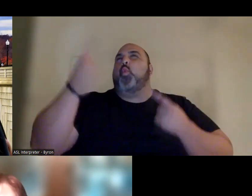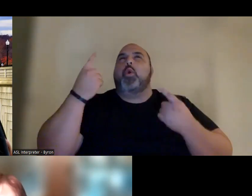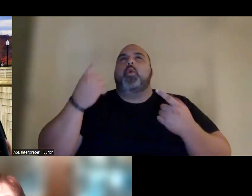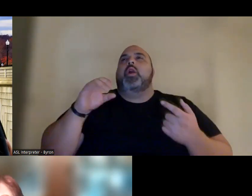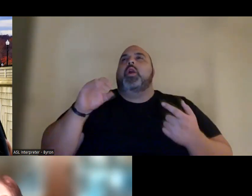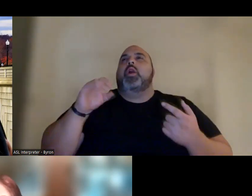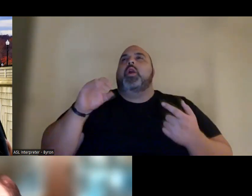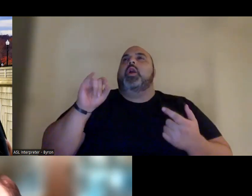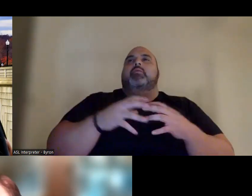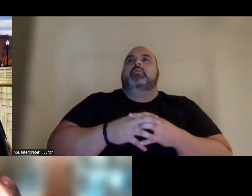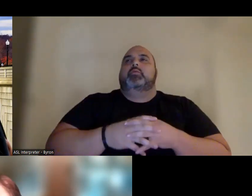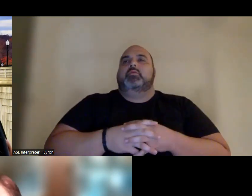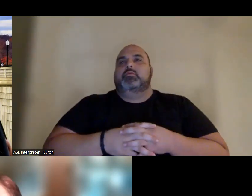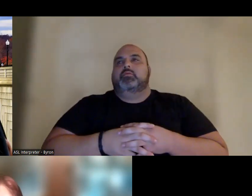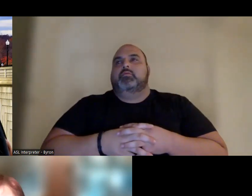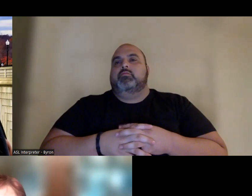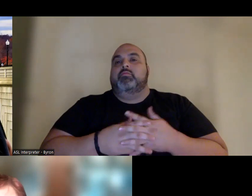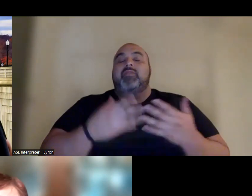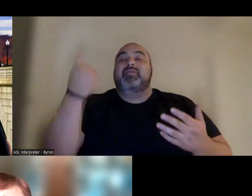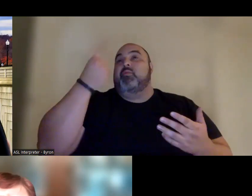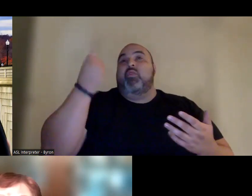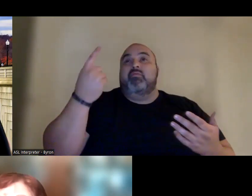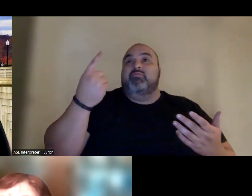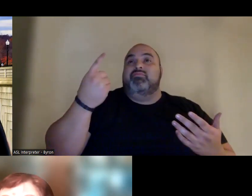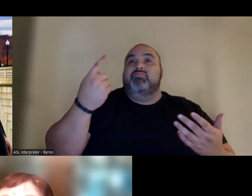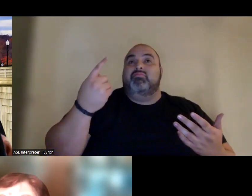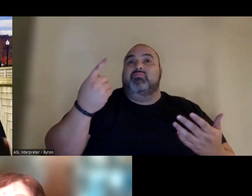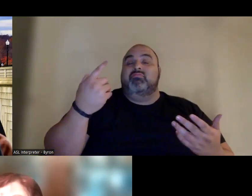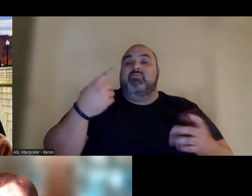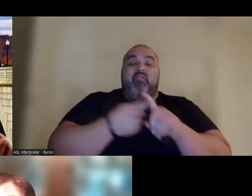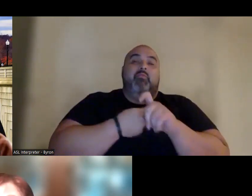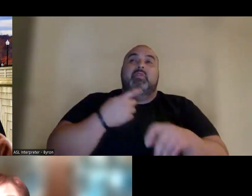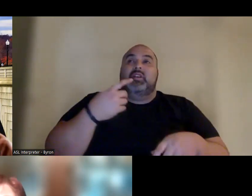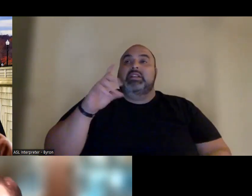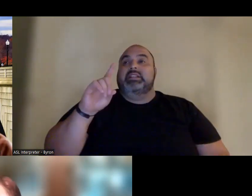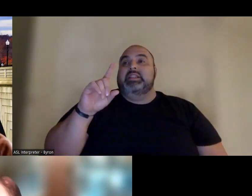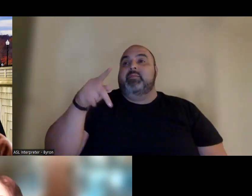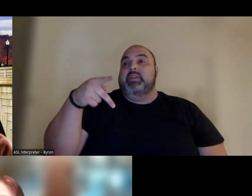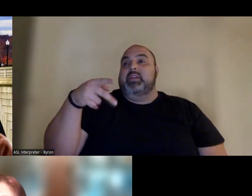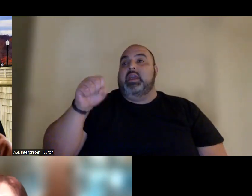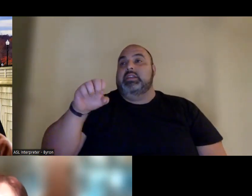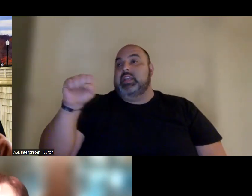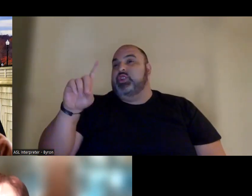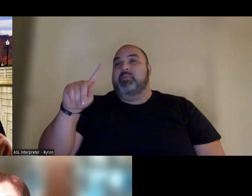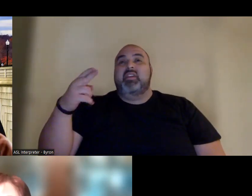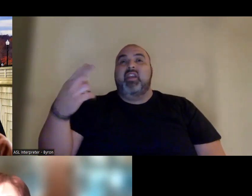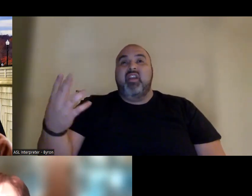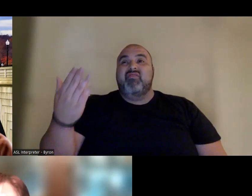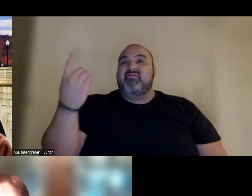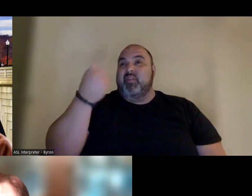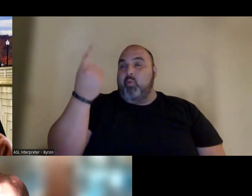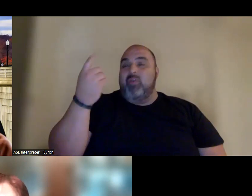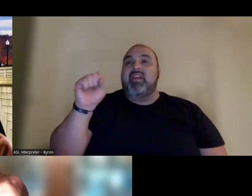be able to be someone on the call from DPSS or DPH or so forth that can,